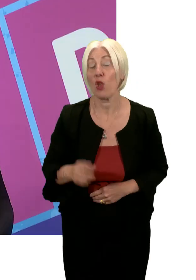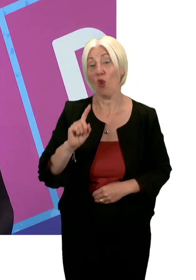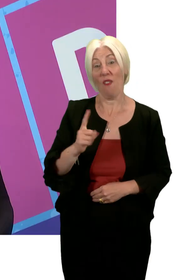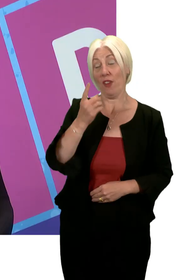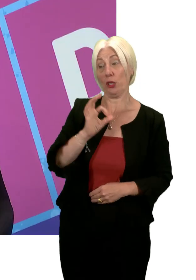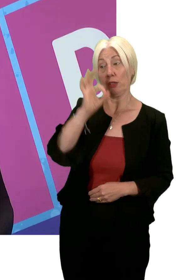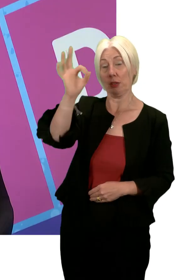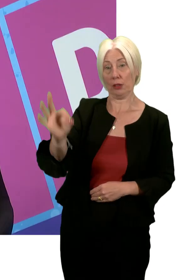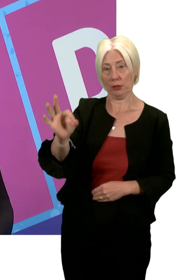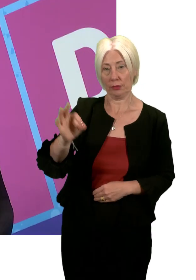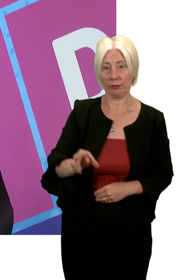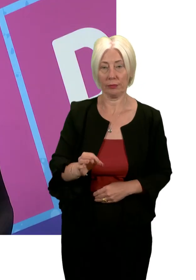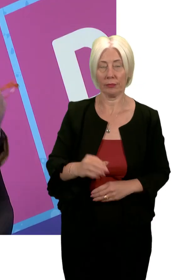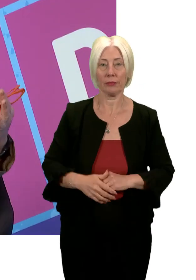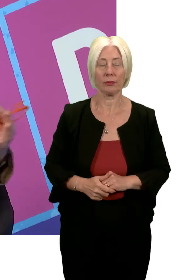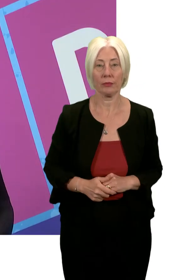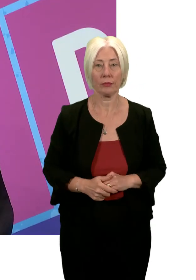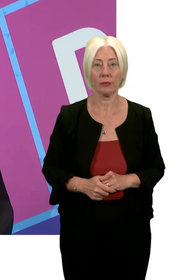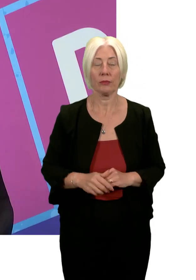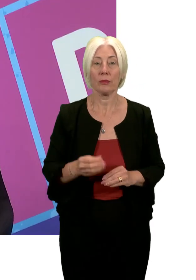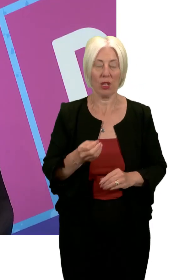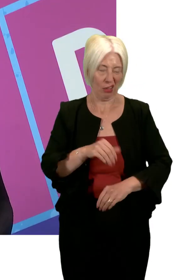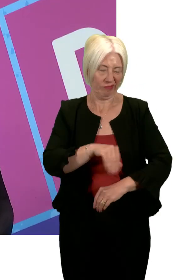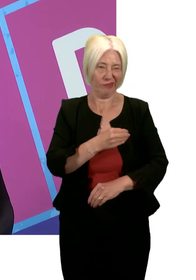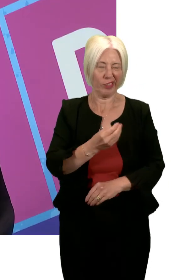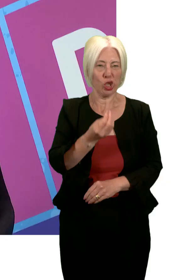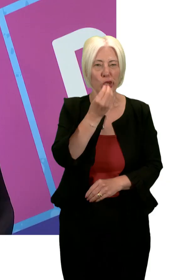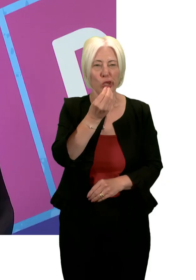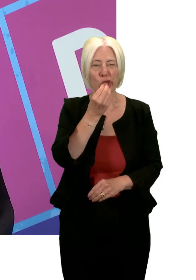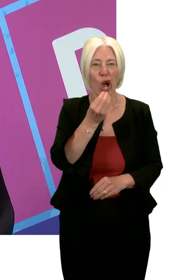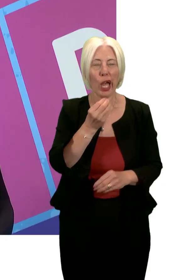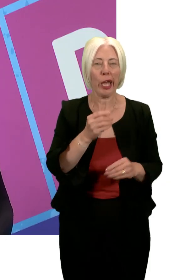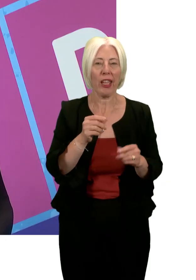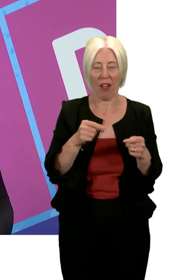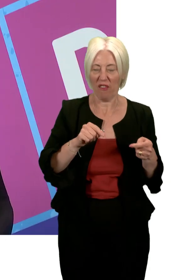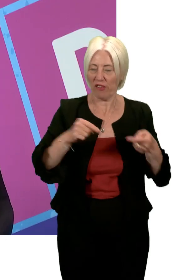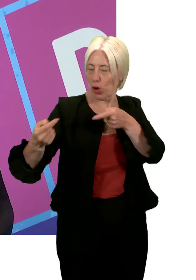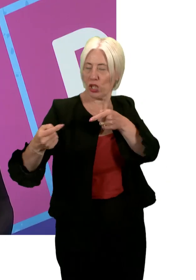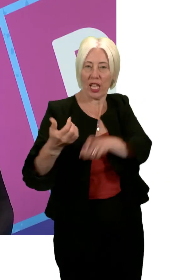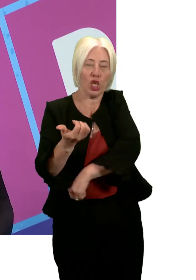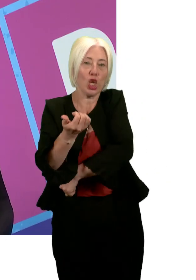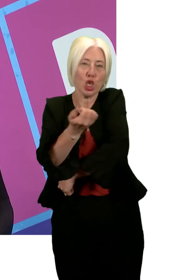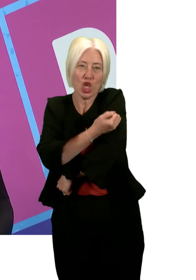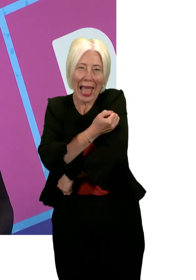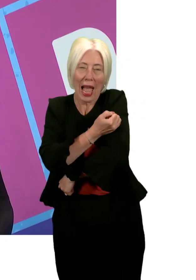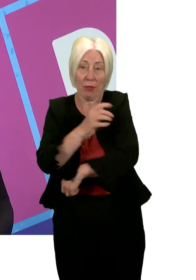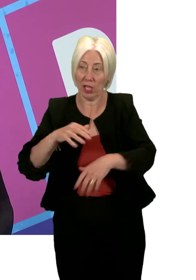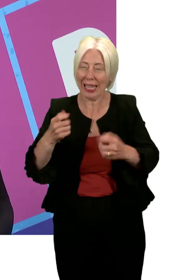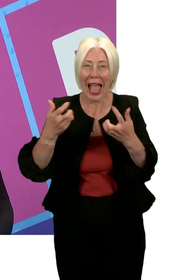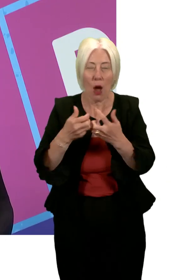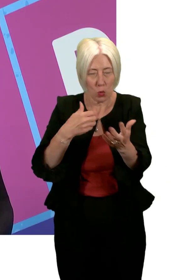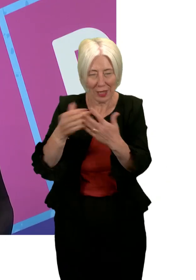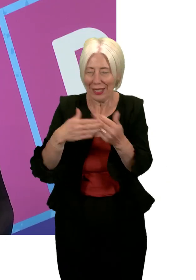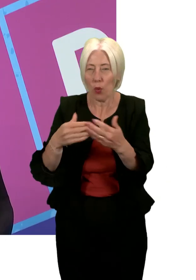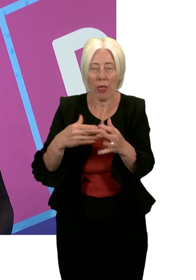question is, let's get right into the junk versus jab, which is the title today, and how we tackle obesity